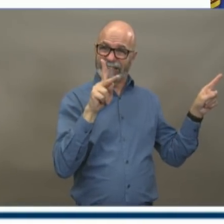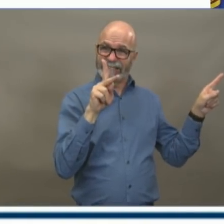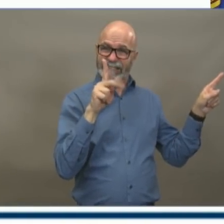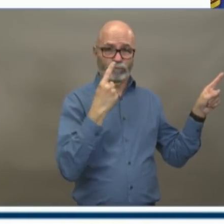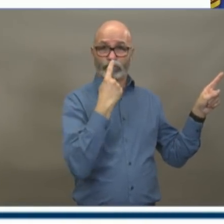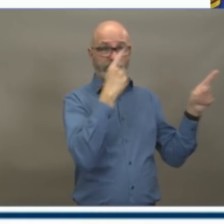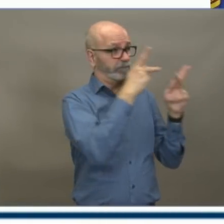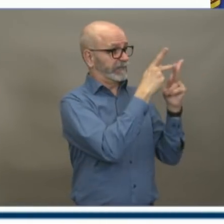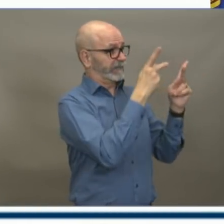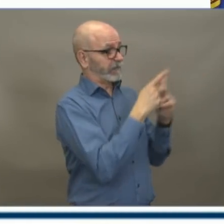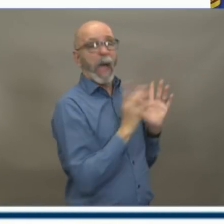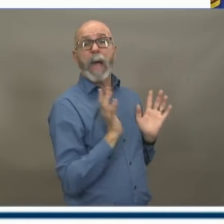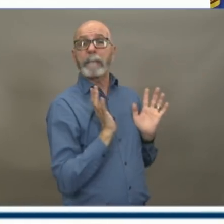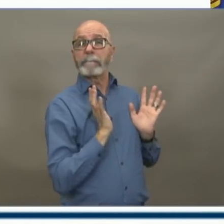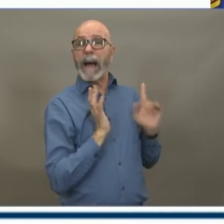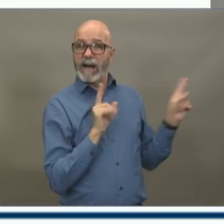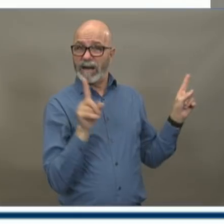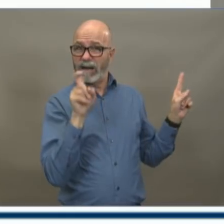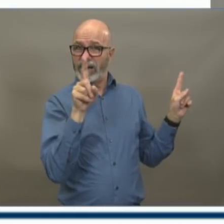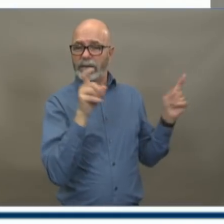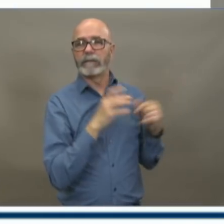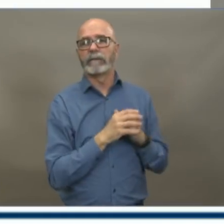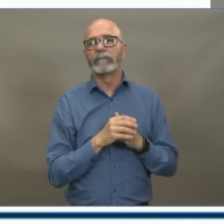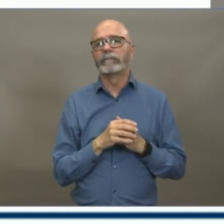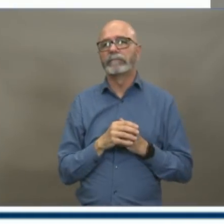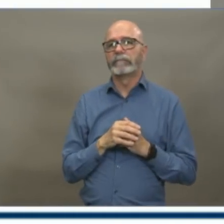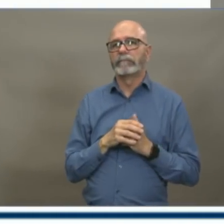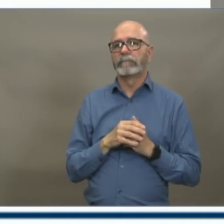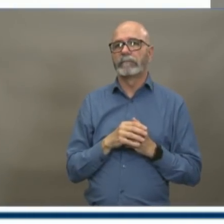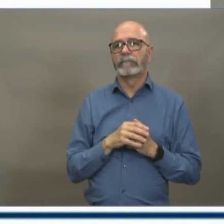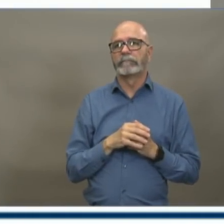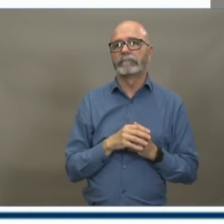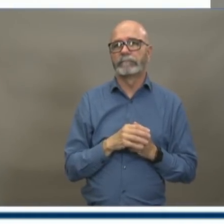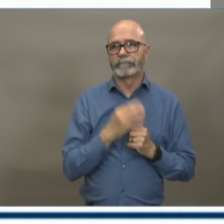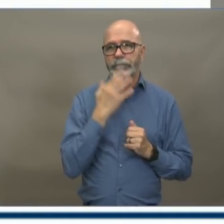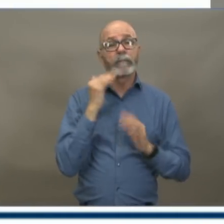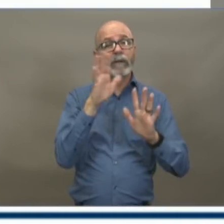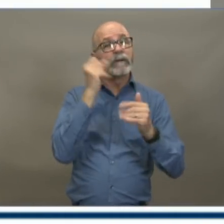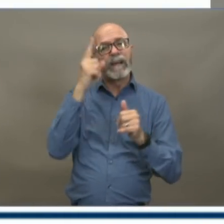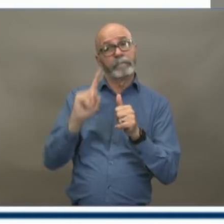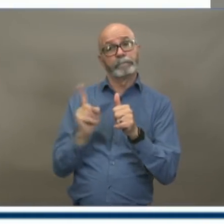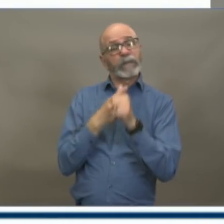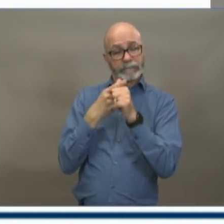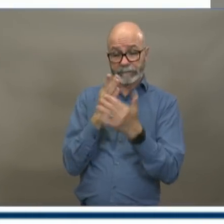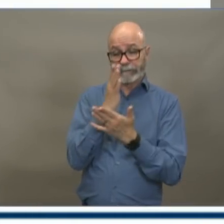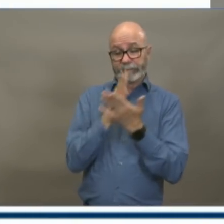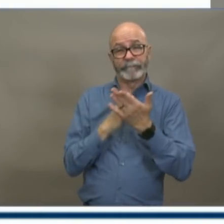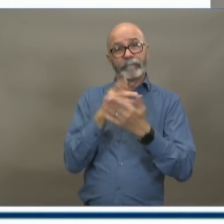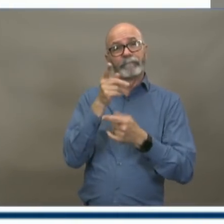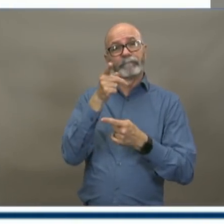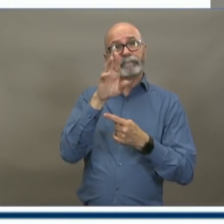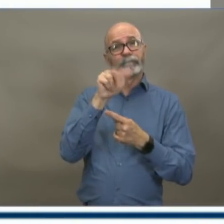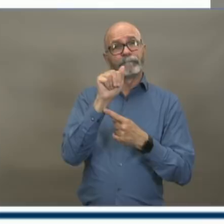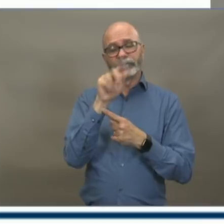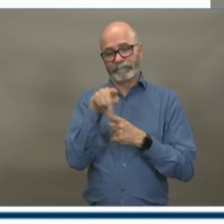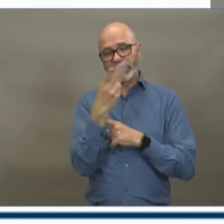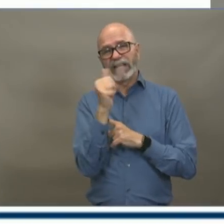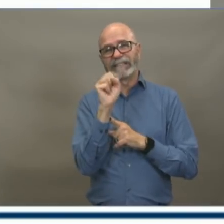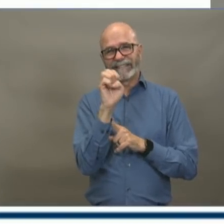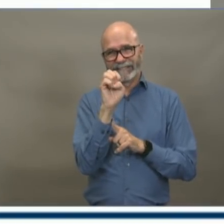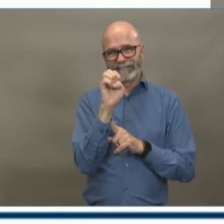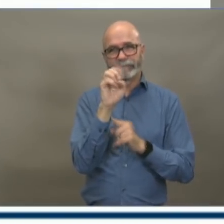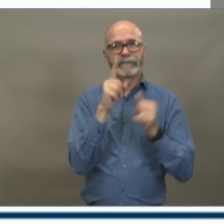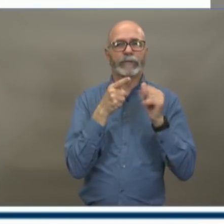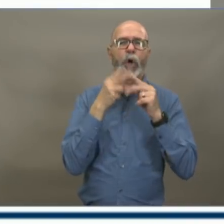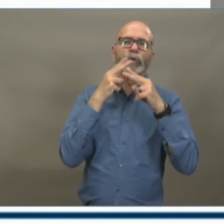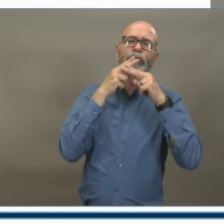it's a prototype clinic. So as I've said before, during the first phase, we're modeling or prototyping at different types of community